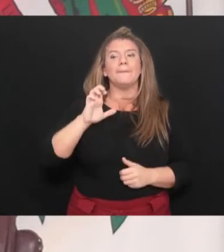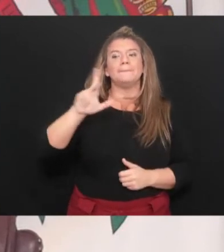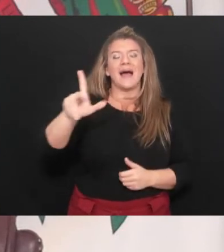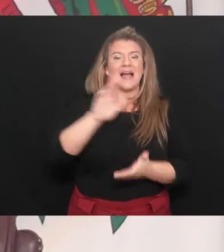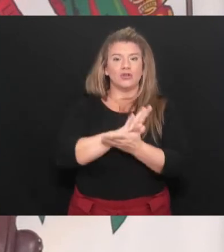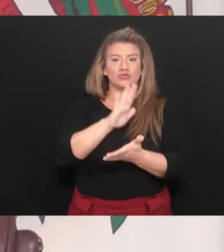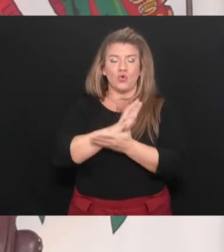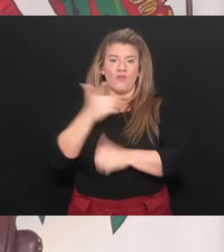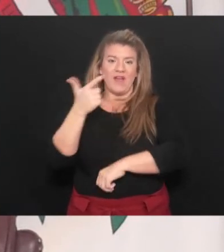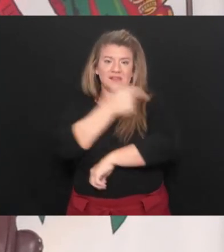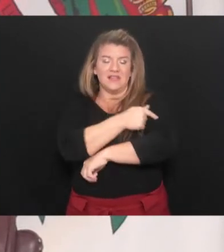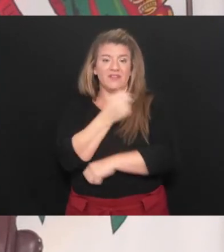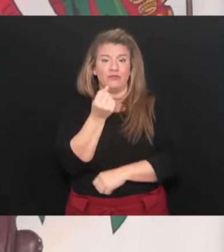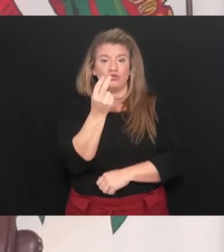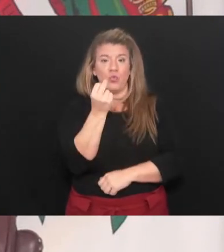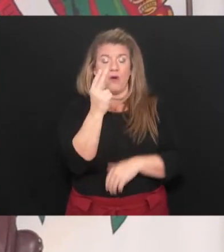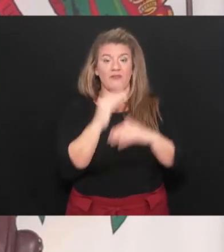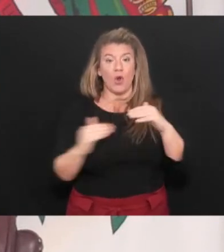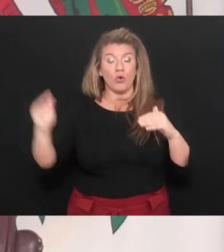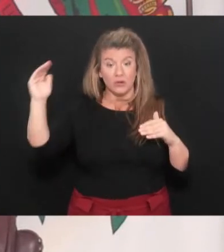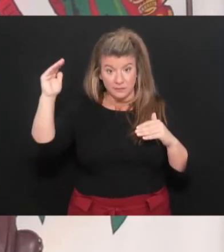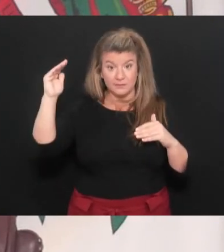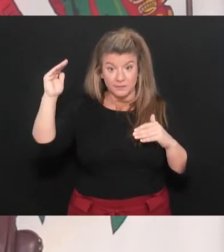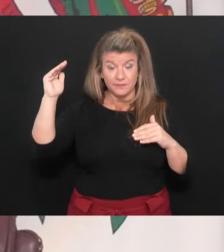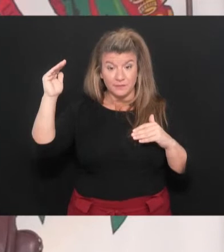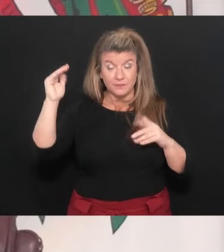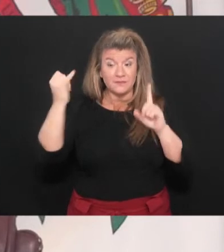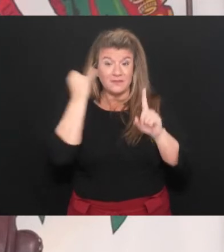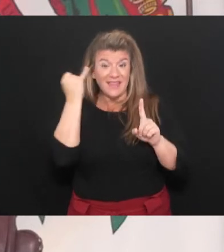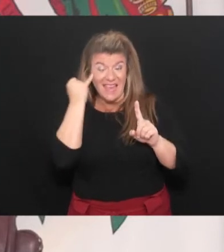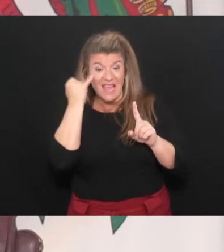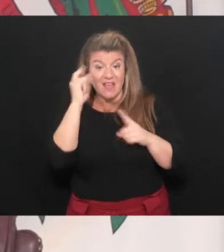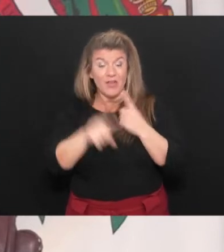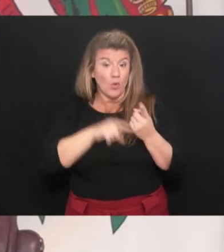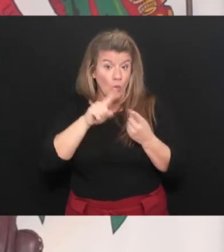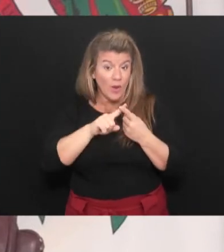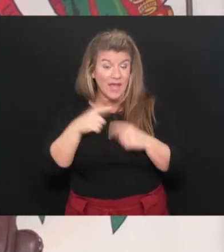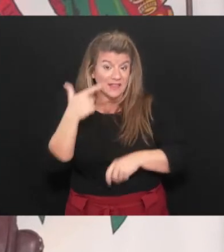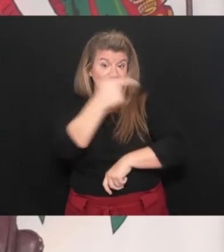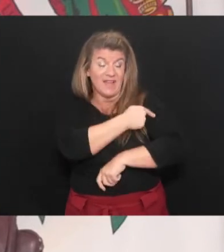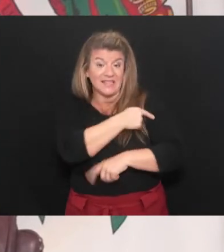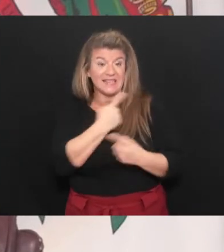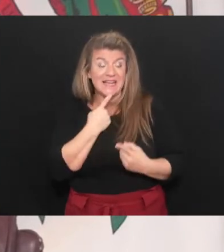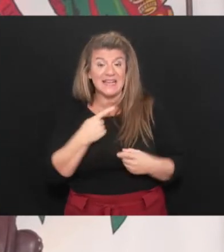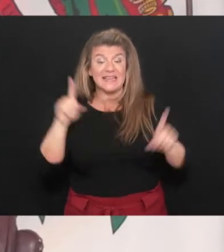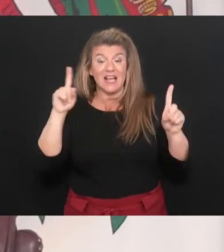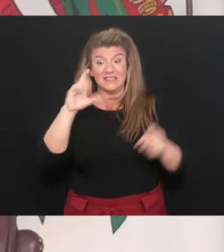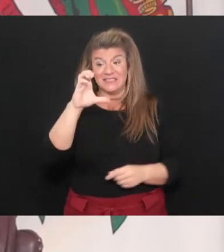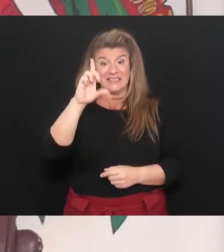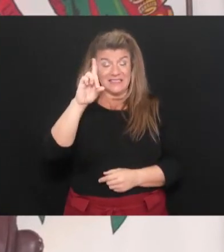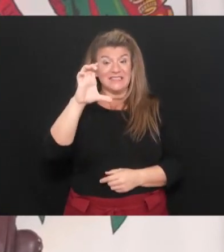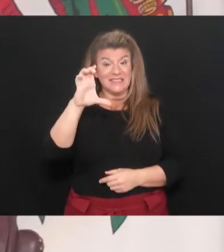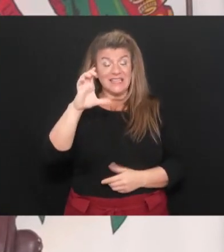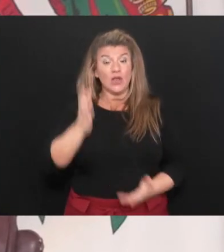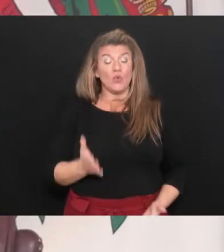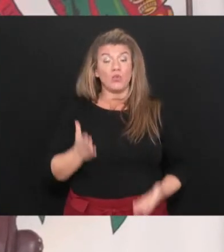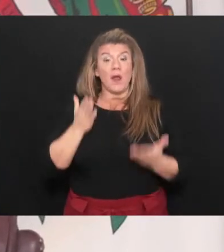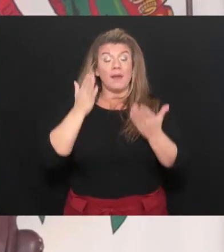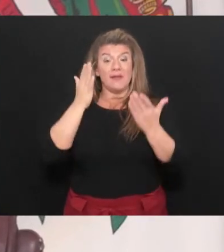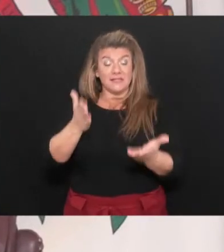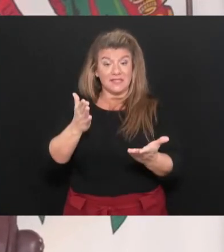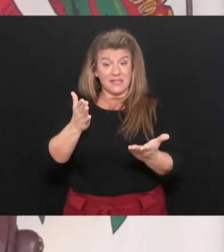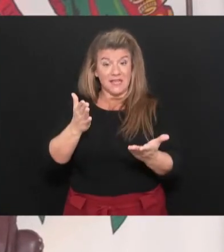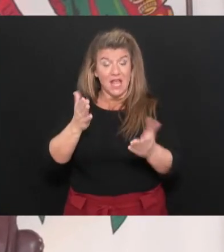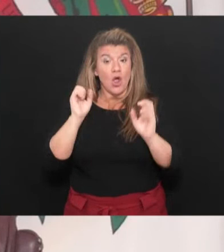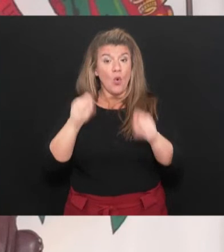for those 12 and older. And if and when the vaccines come out that the CDC and everybody recommends,